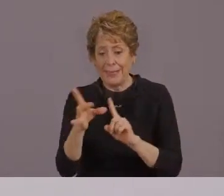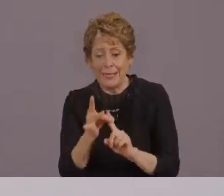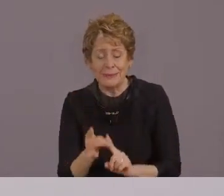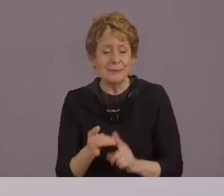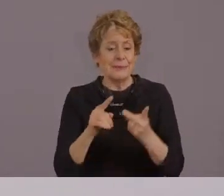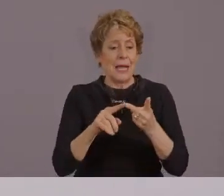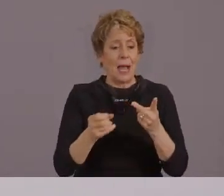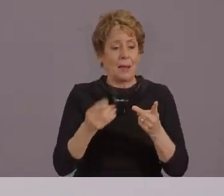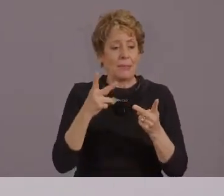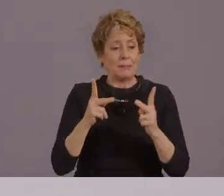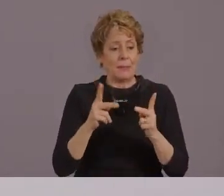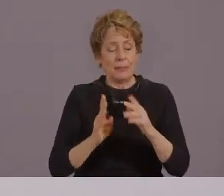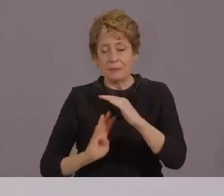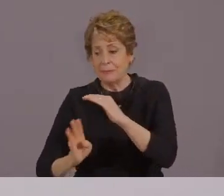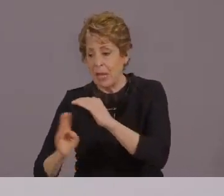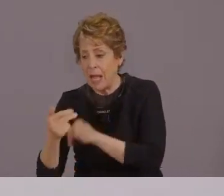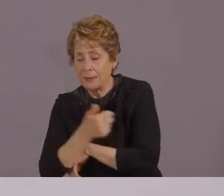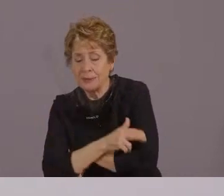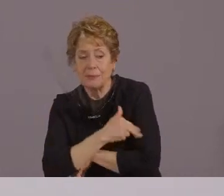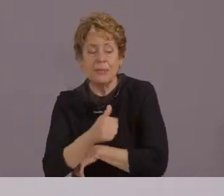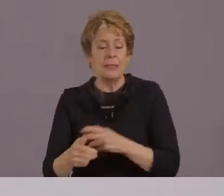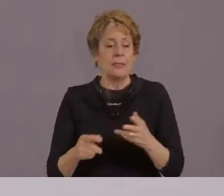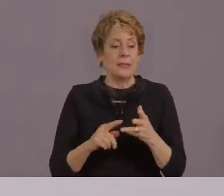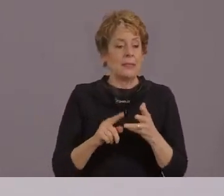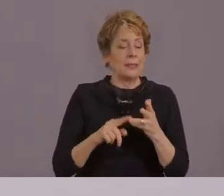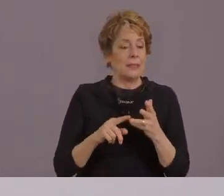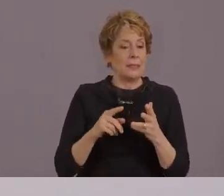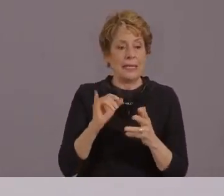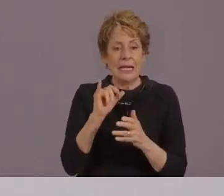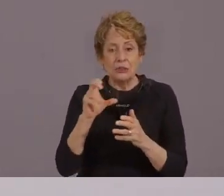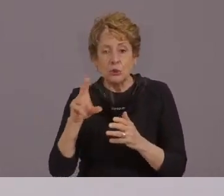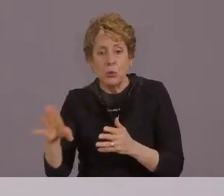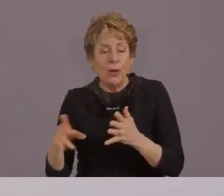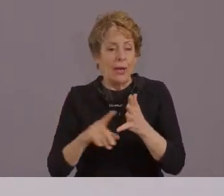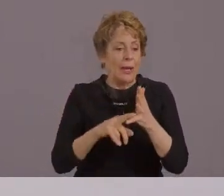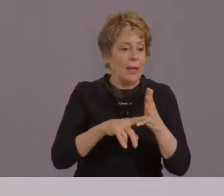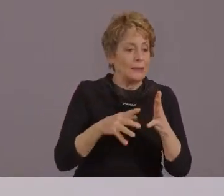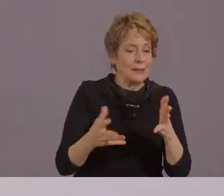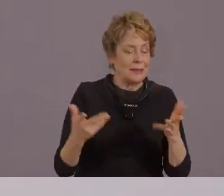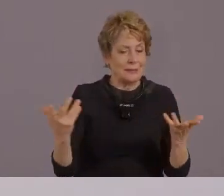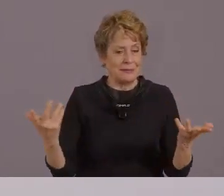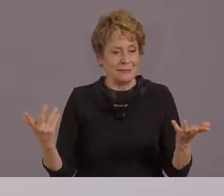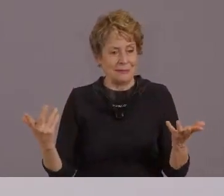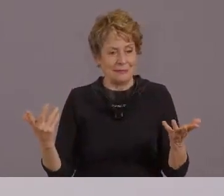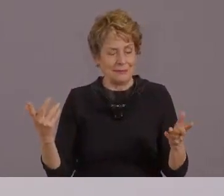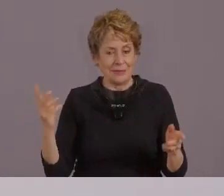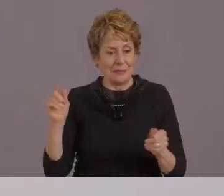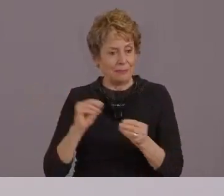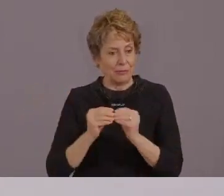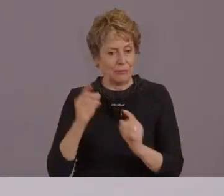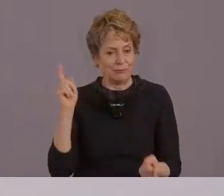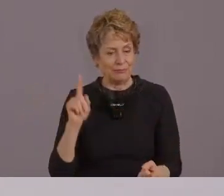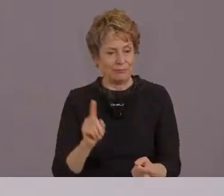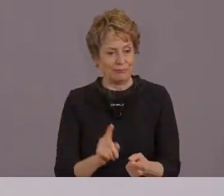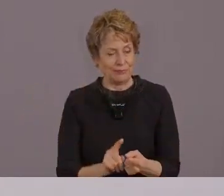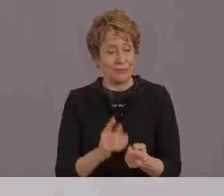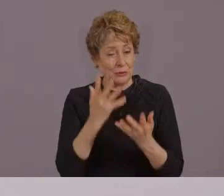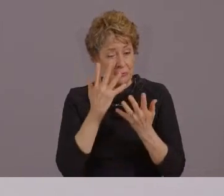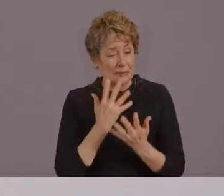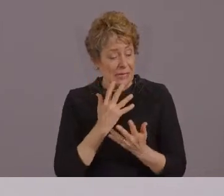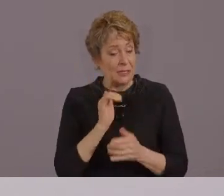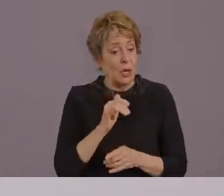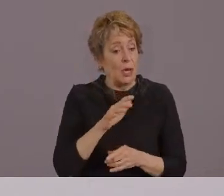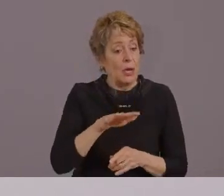with locals not enforcing these types of strategies, I mean, again, we've been out,